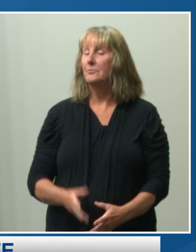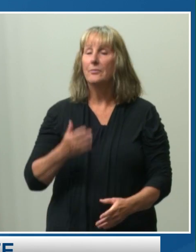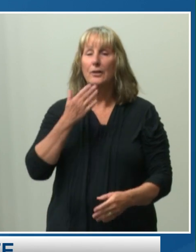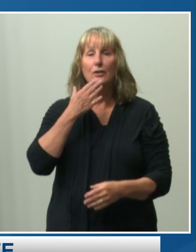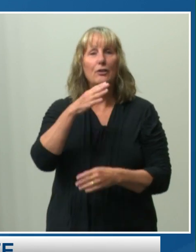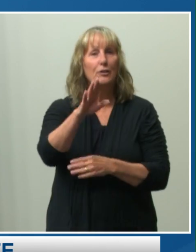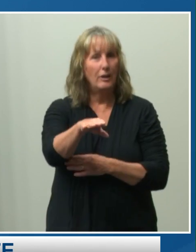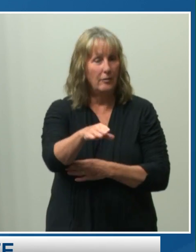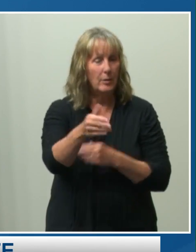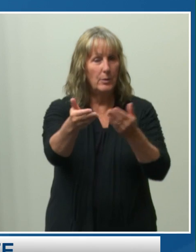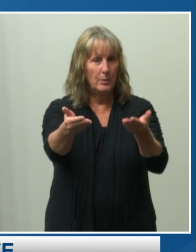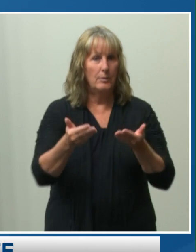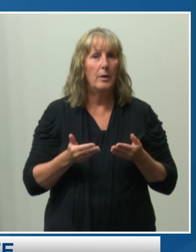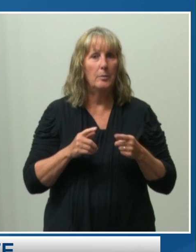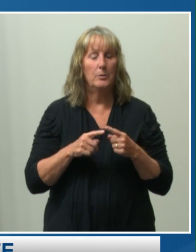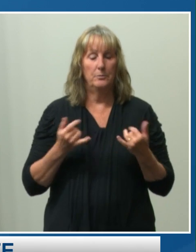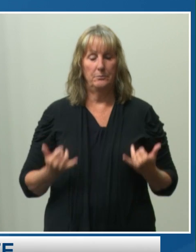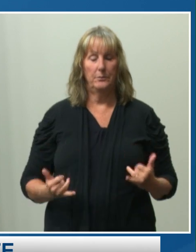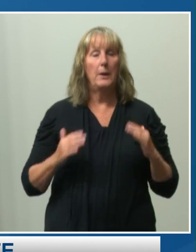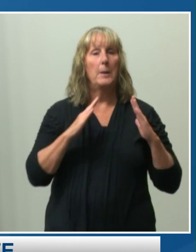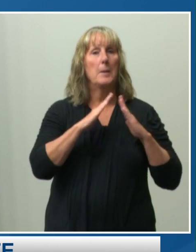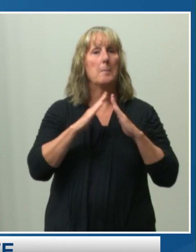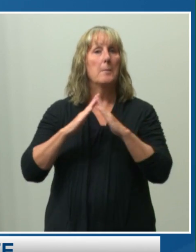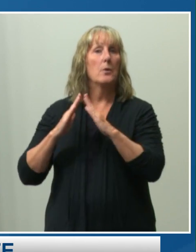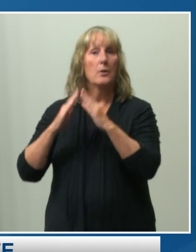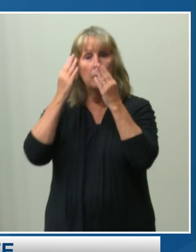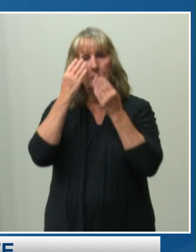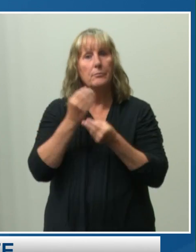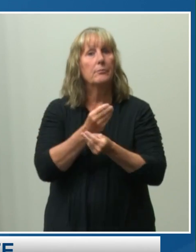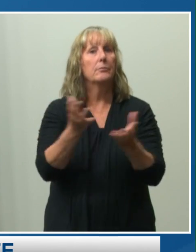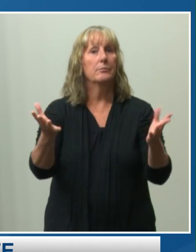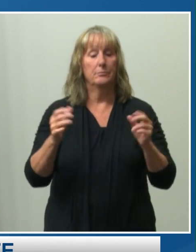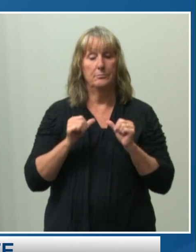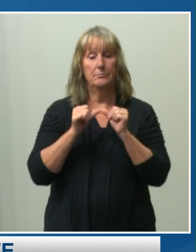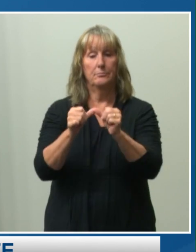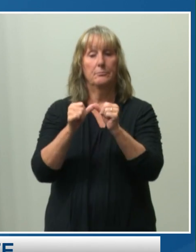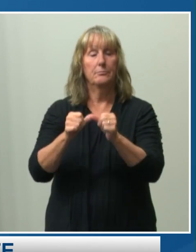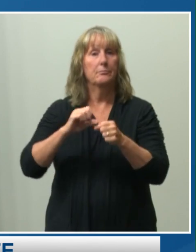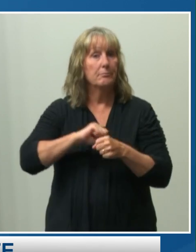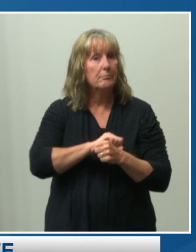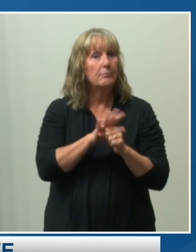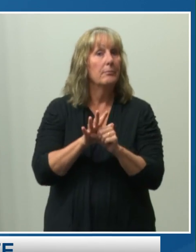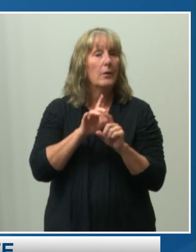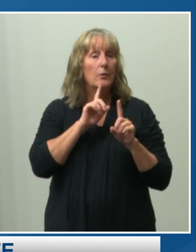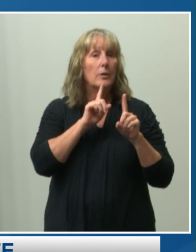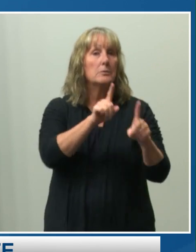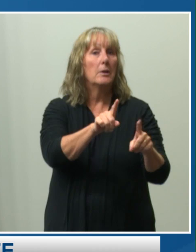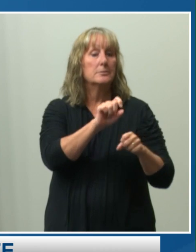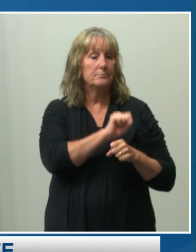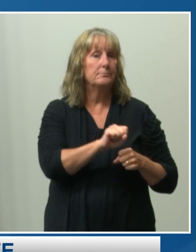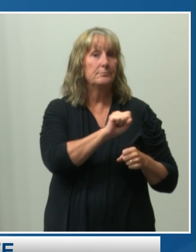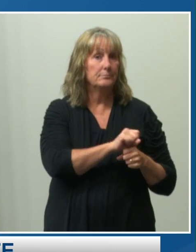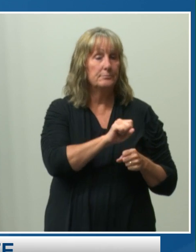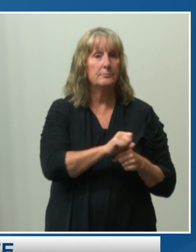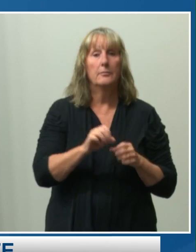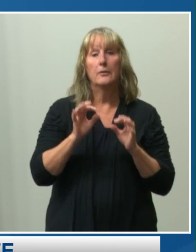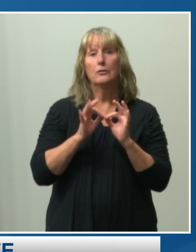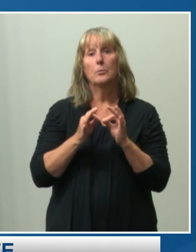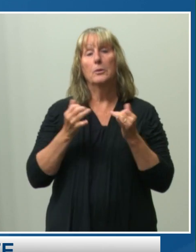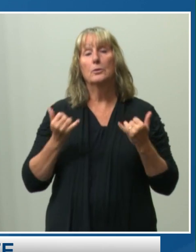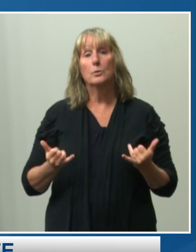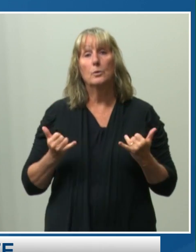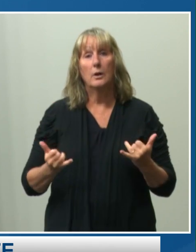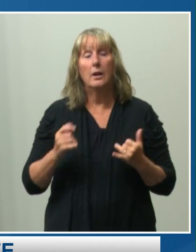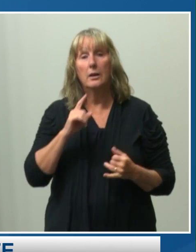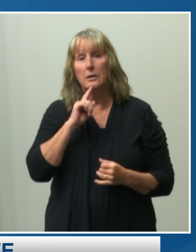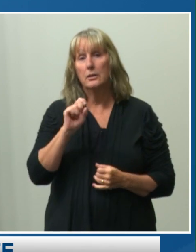Good afternoon and welcome to this community briefing on our ongoing pandemic response efforts. Providing interpretation